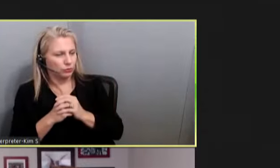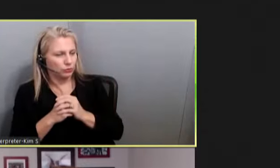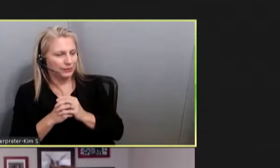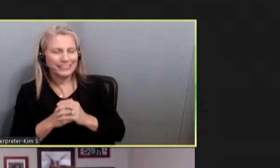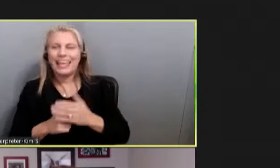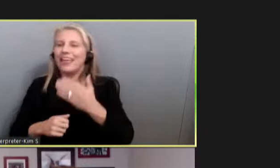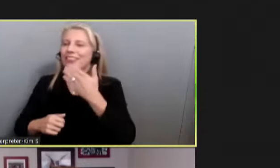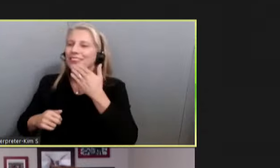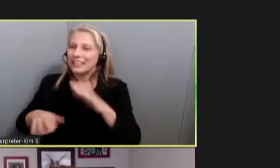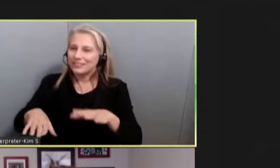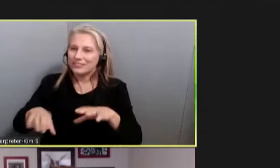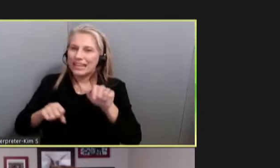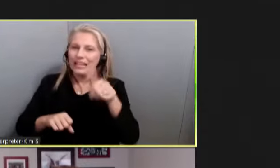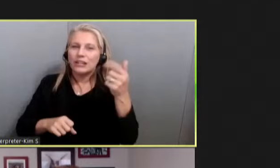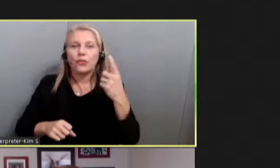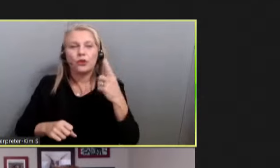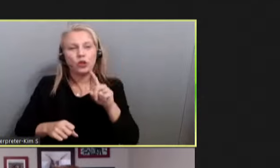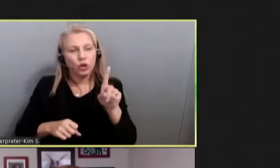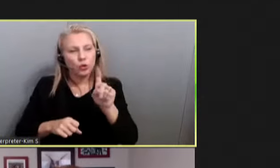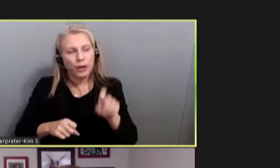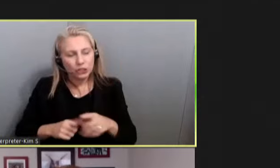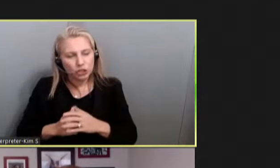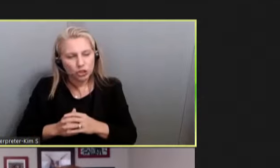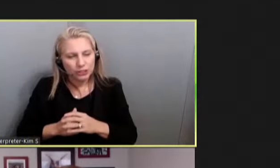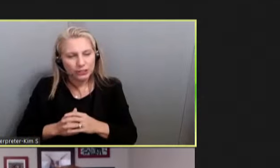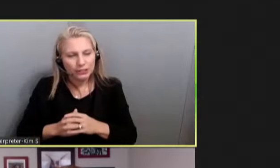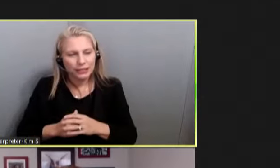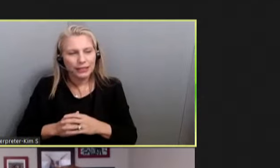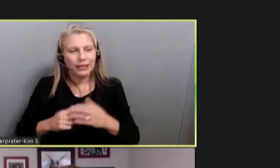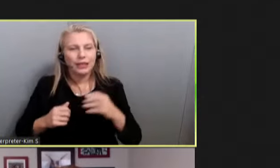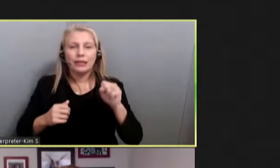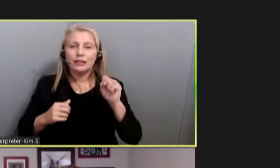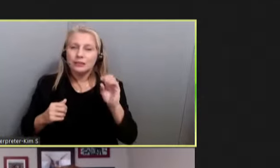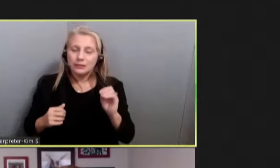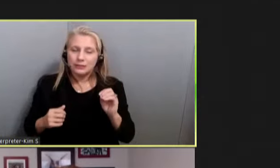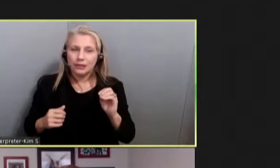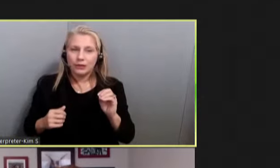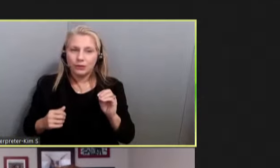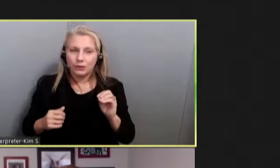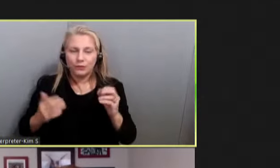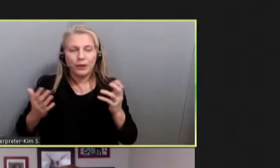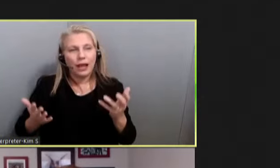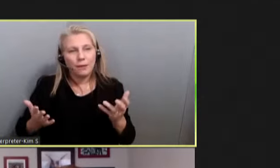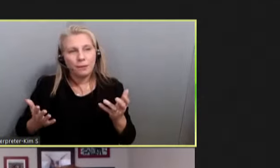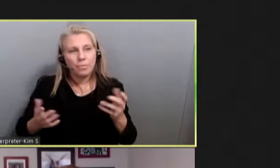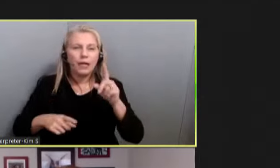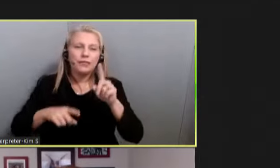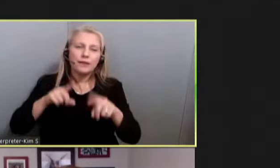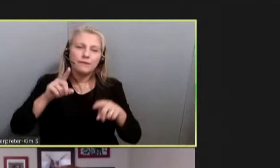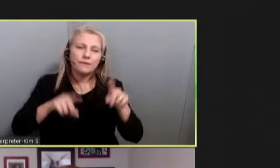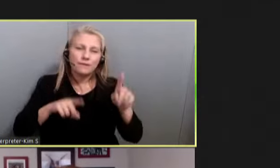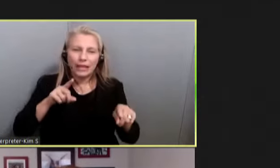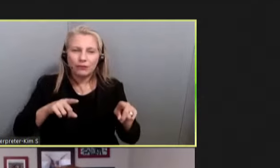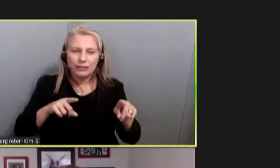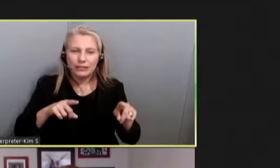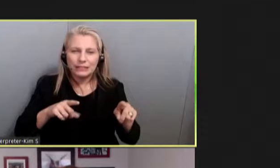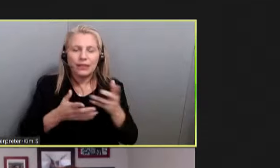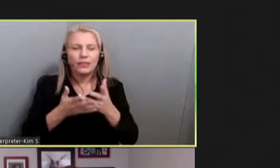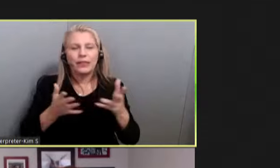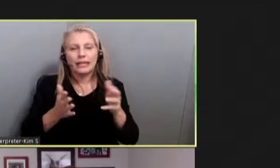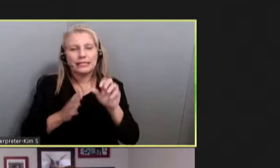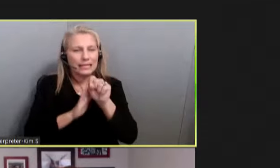Thanks for taking another question. So there had been the various levers the state could pull, and